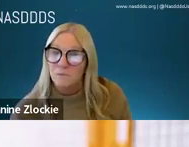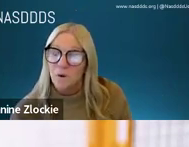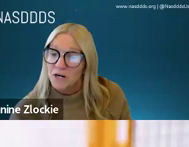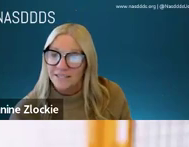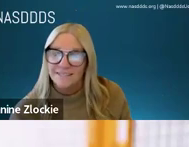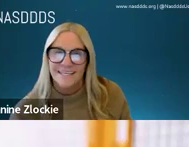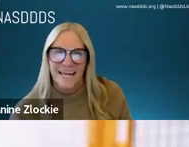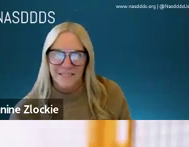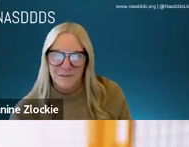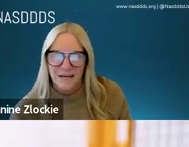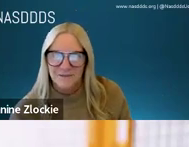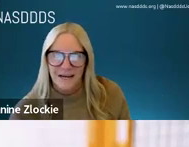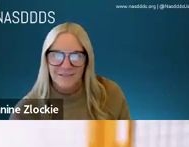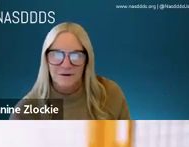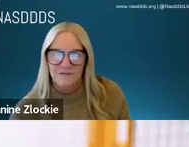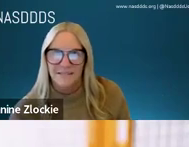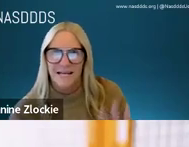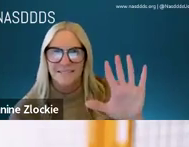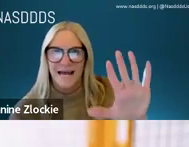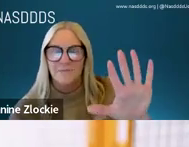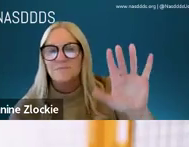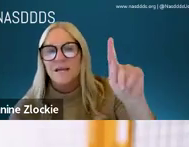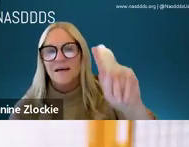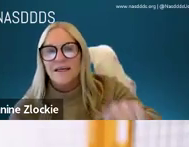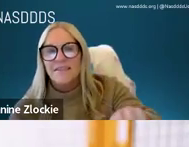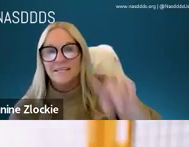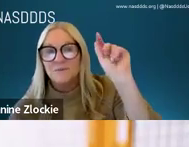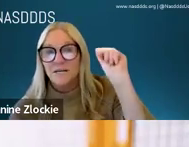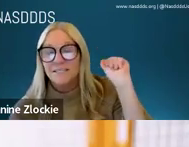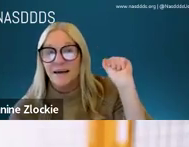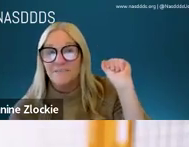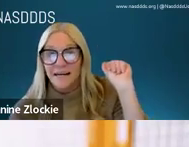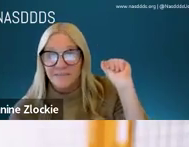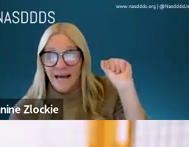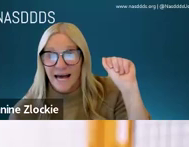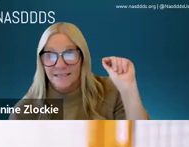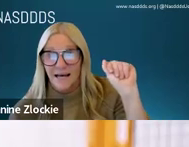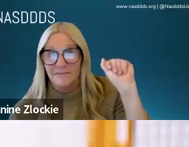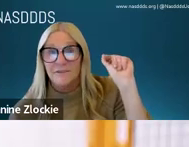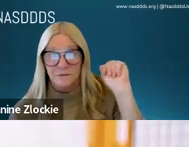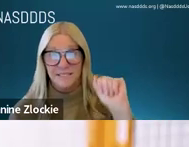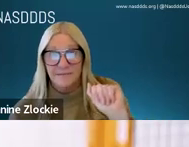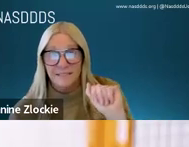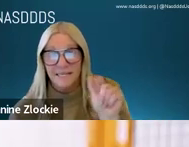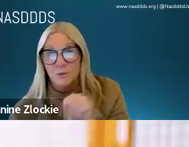into even more since the HCBS regs were finalized. Now, this was effective as